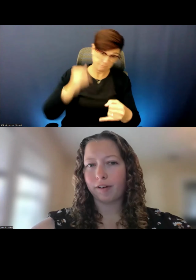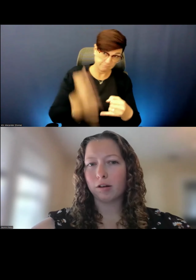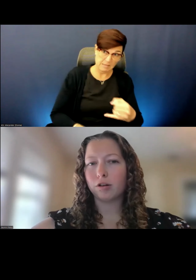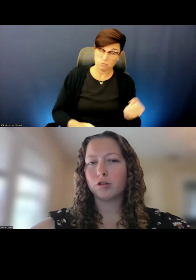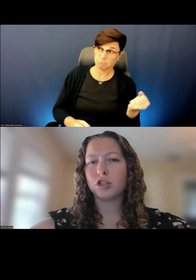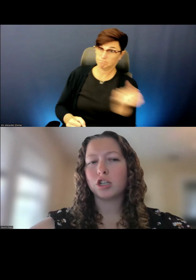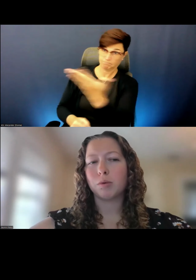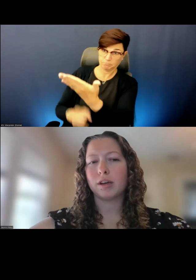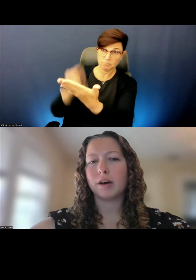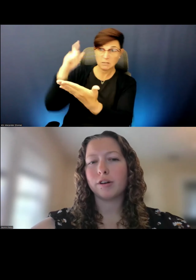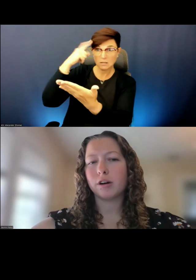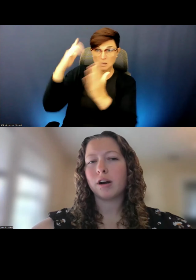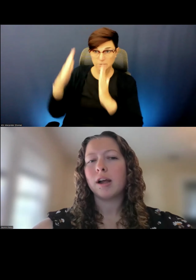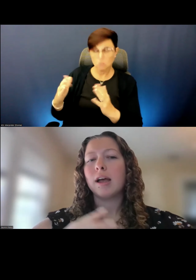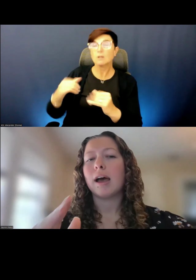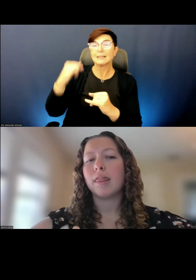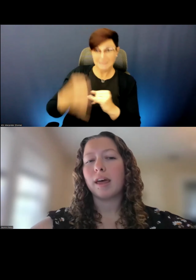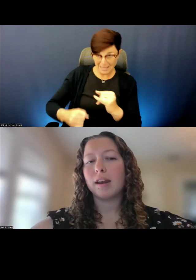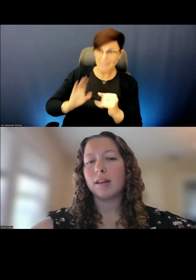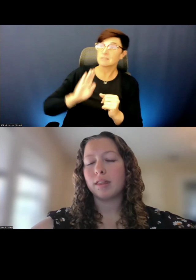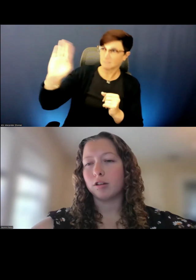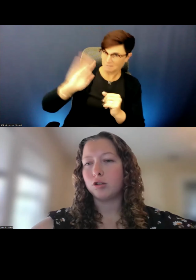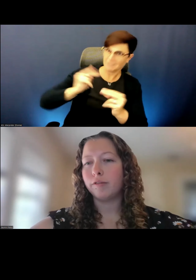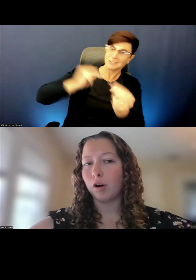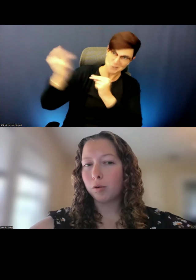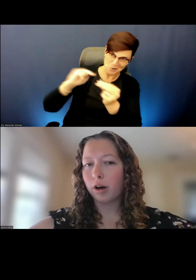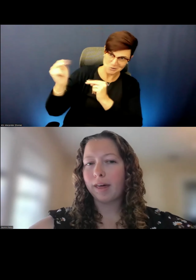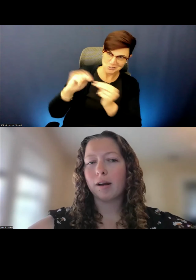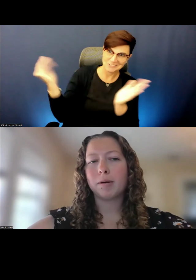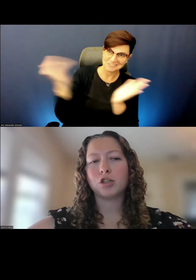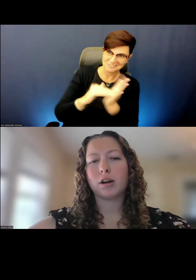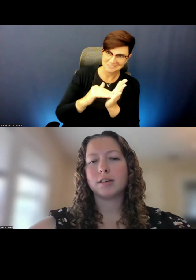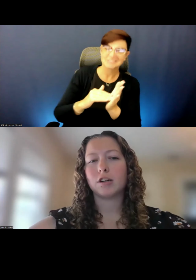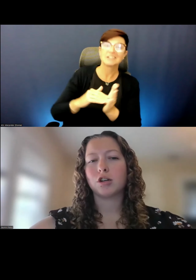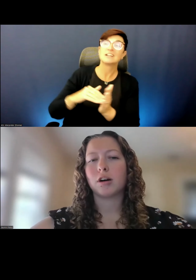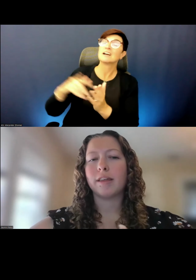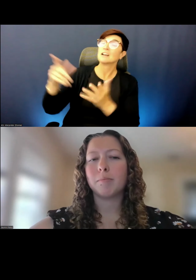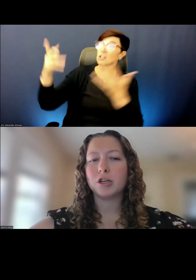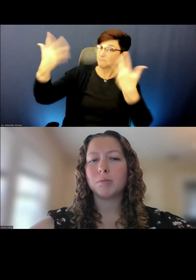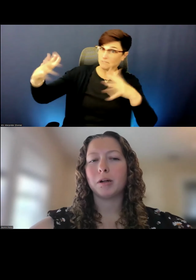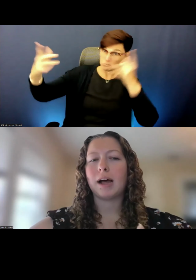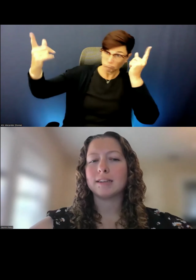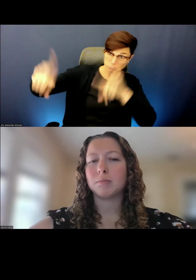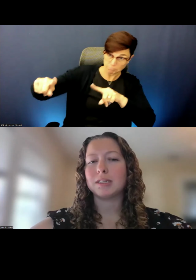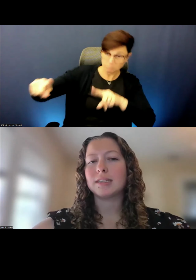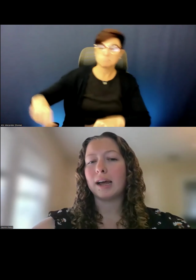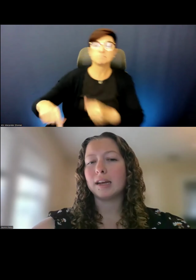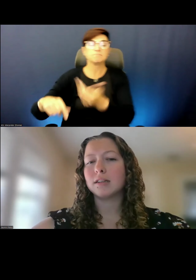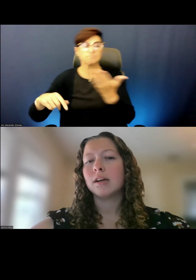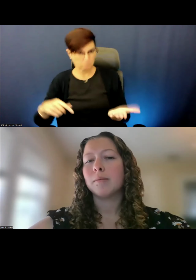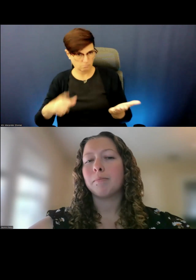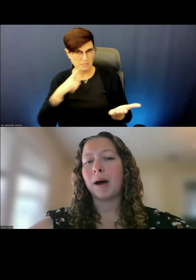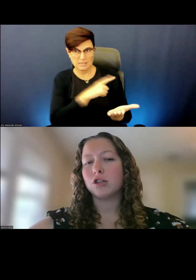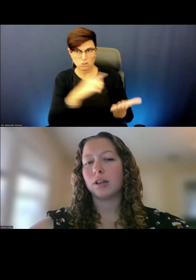the final negotiation with the governor. And then they'll vote on that budget architecture, and then the budget bill has to be